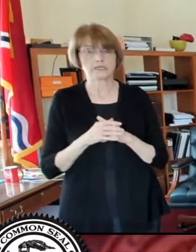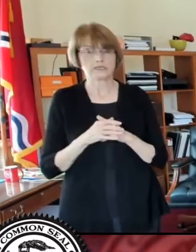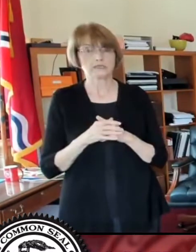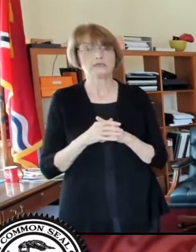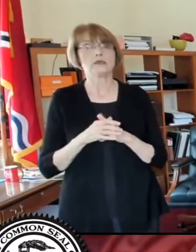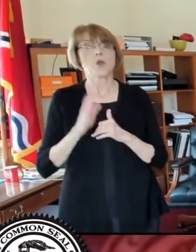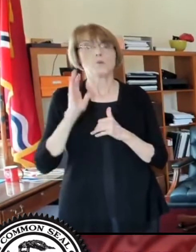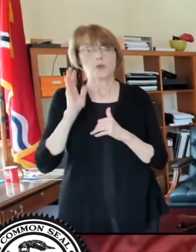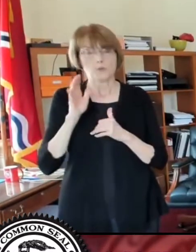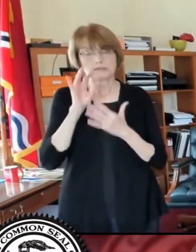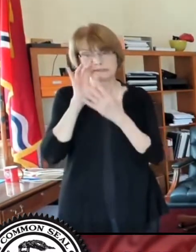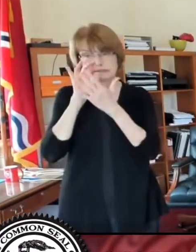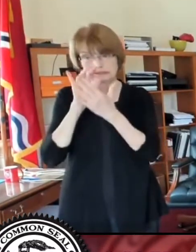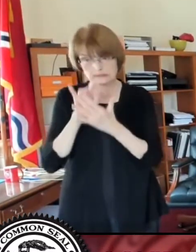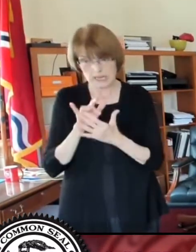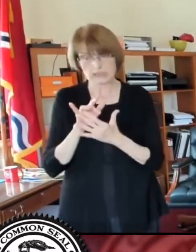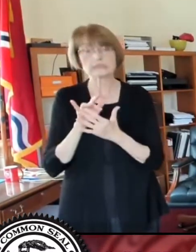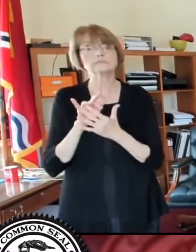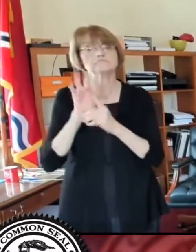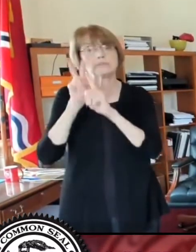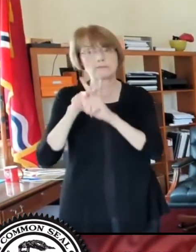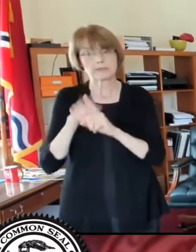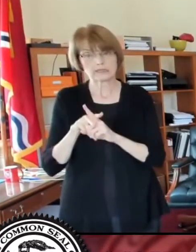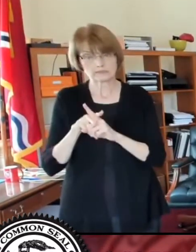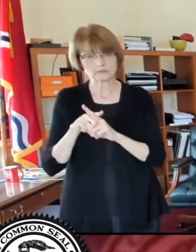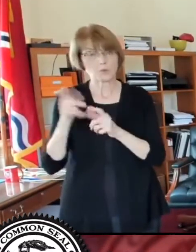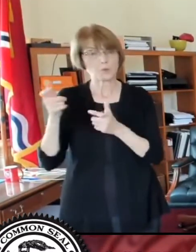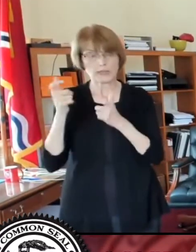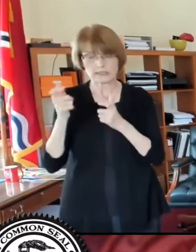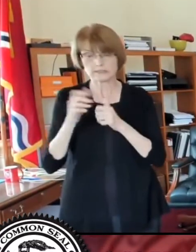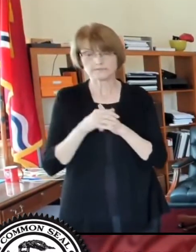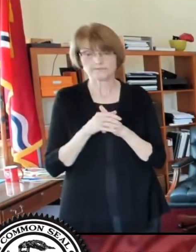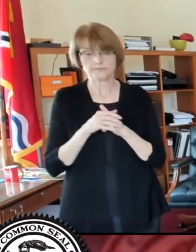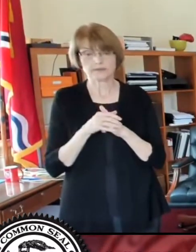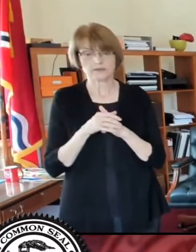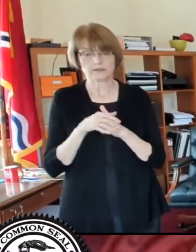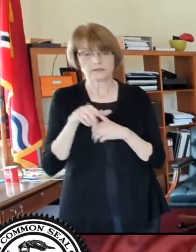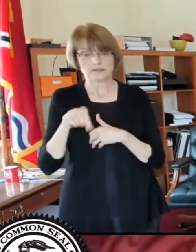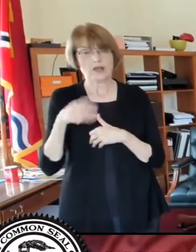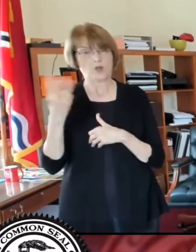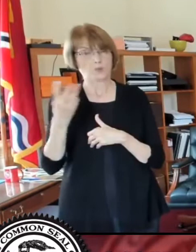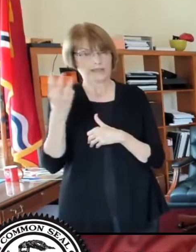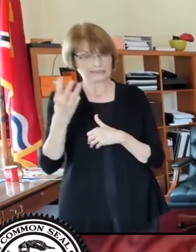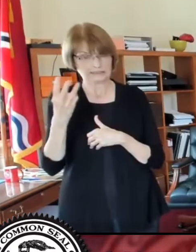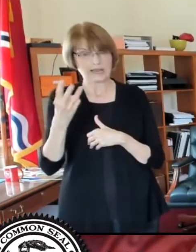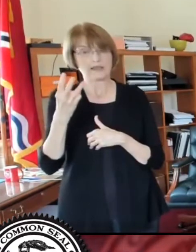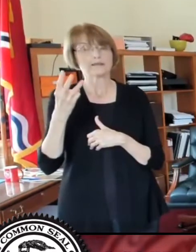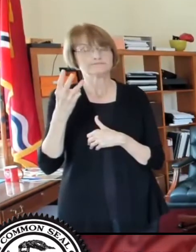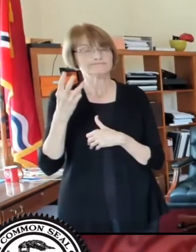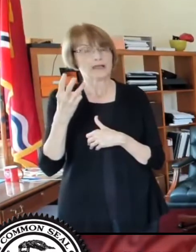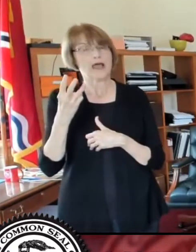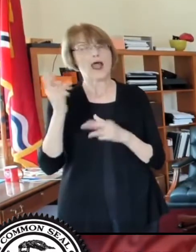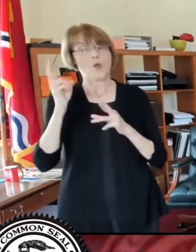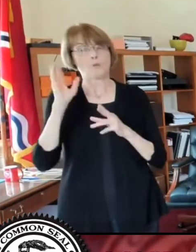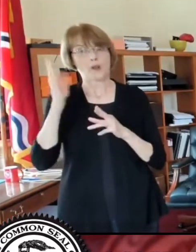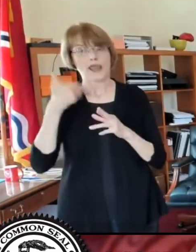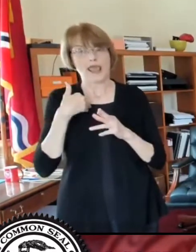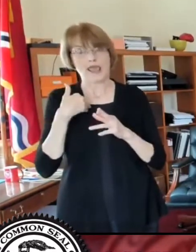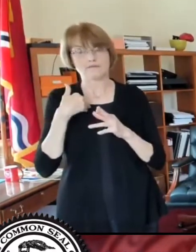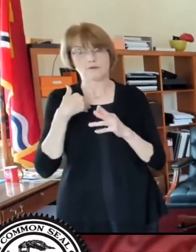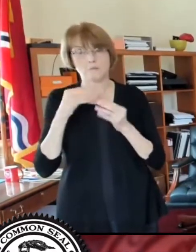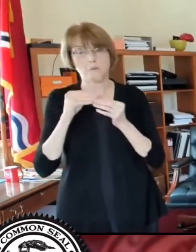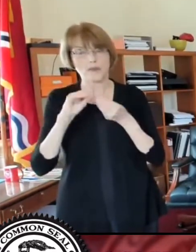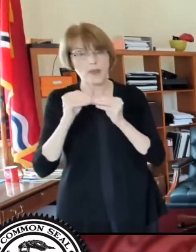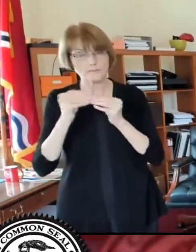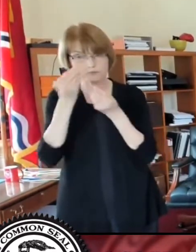through those applications as quickly as possible. And on Wednesday, I'll try to have some numbers for you about those applications. But I